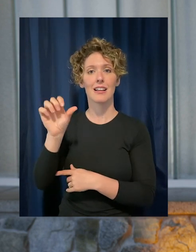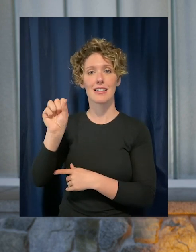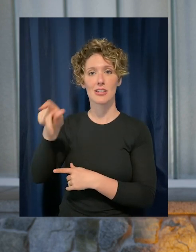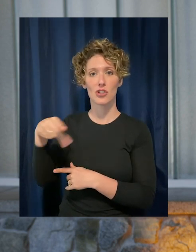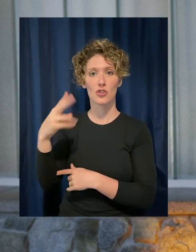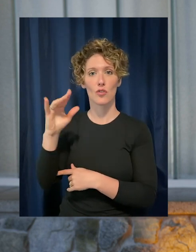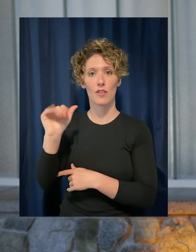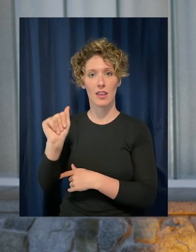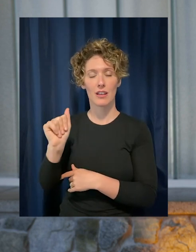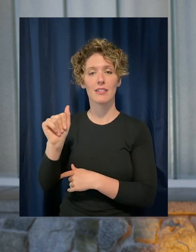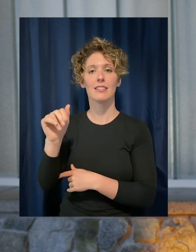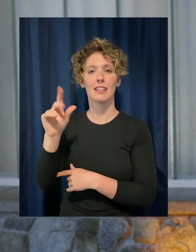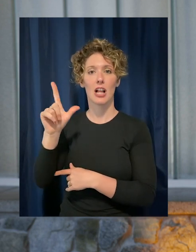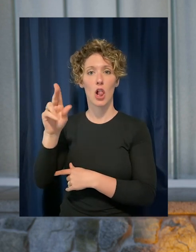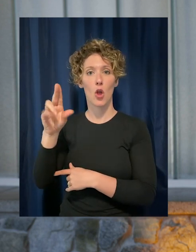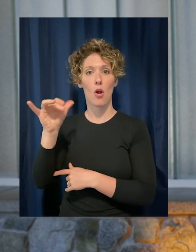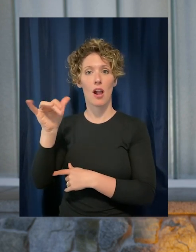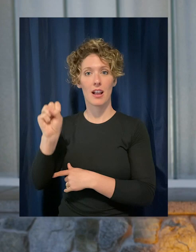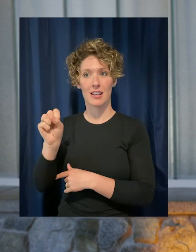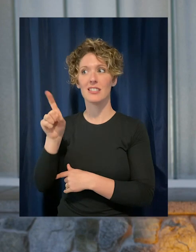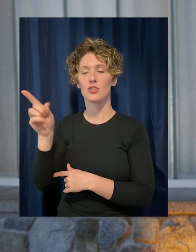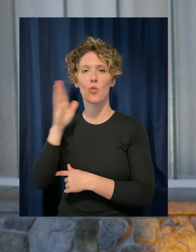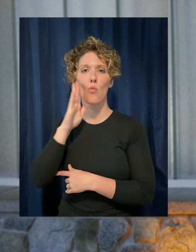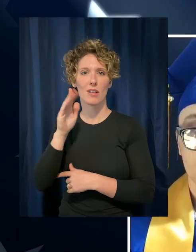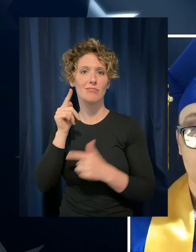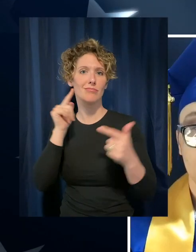direction of Katie Heller, will sing the national anthem.